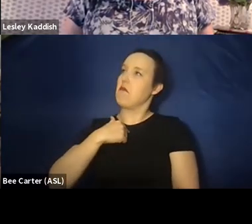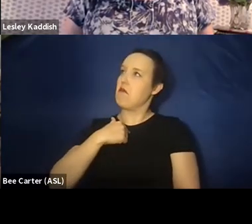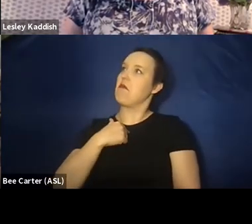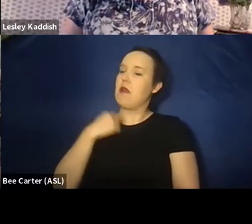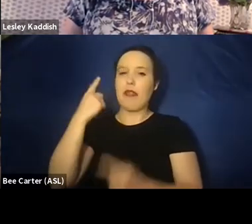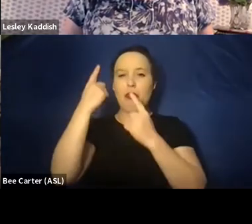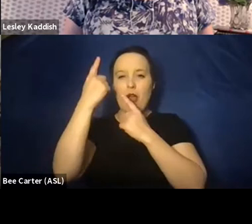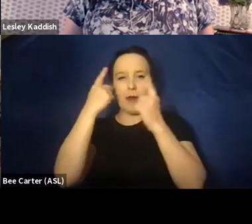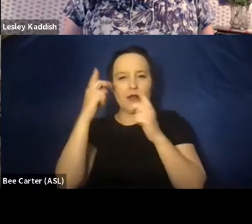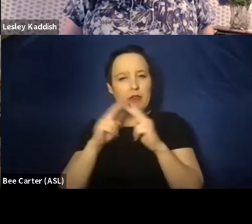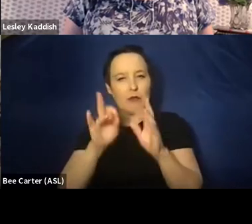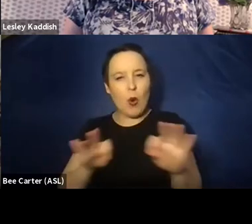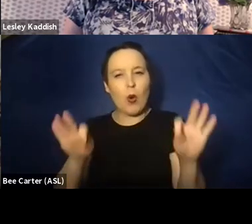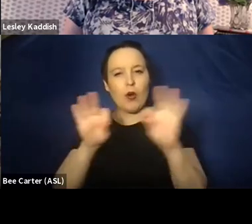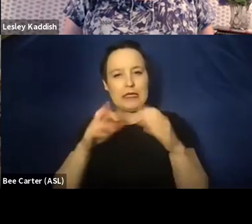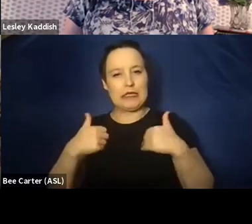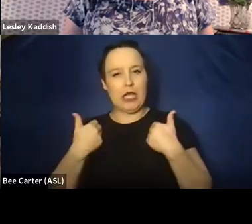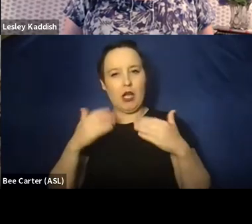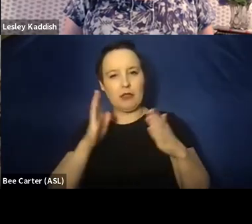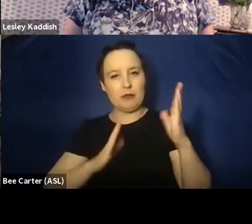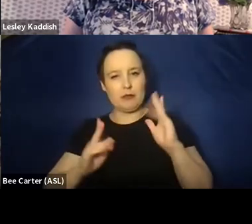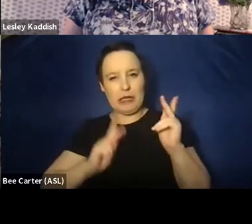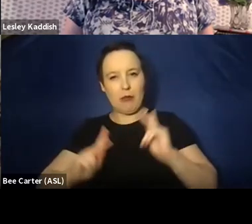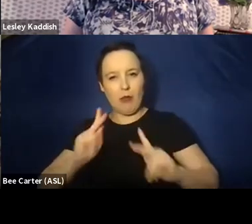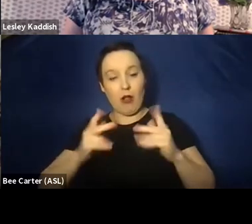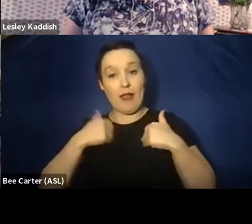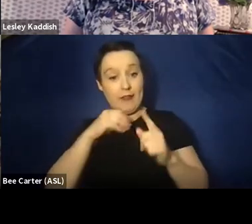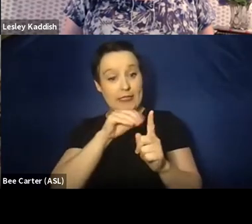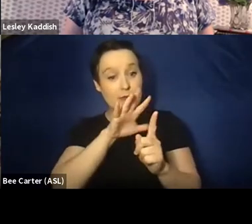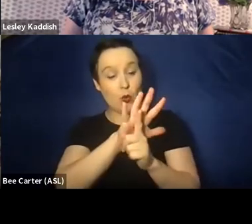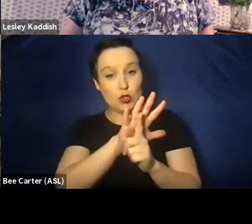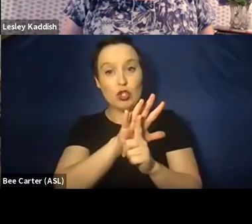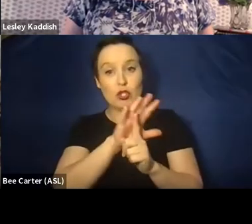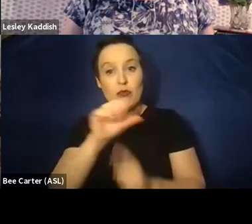to expose young people to the arts and culture early.